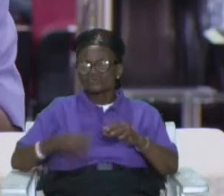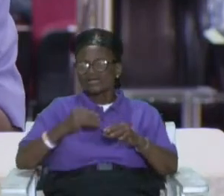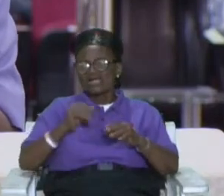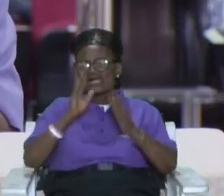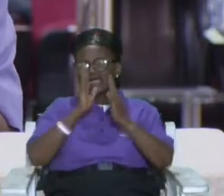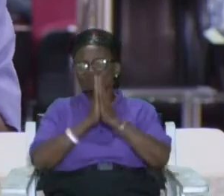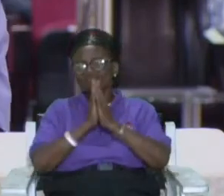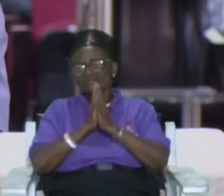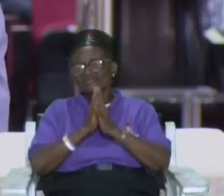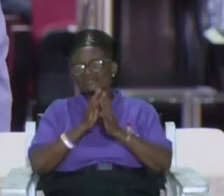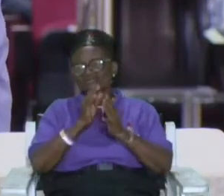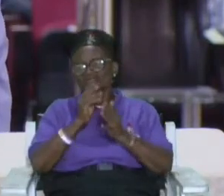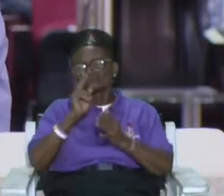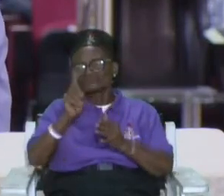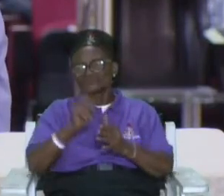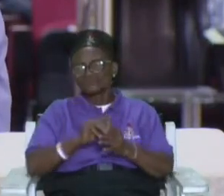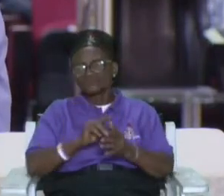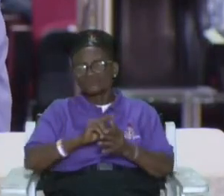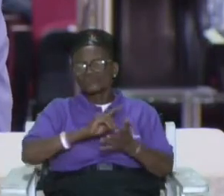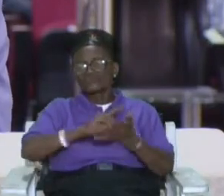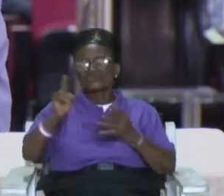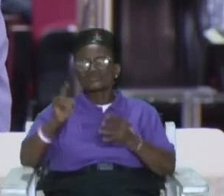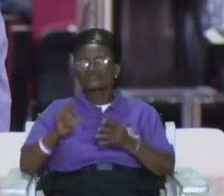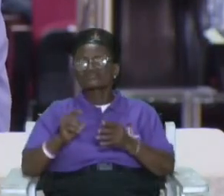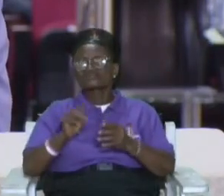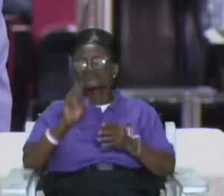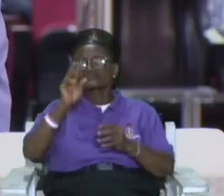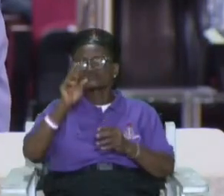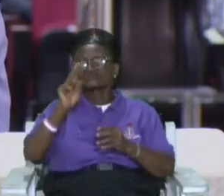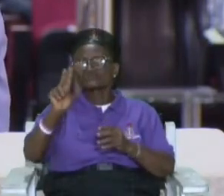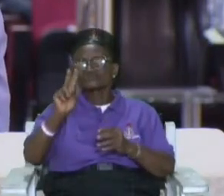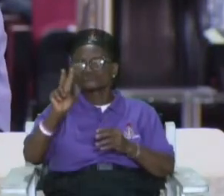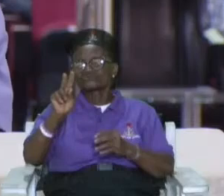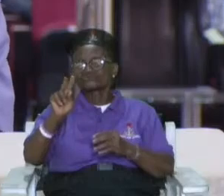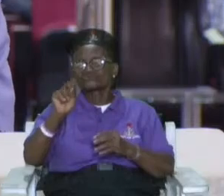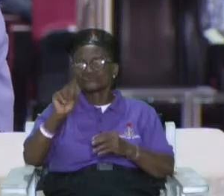2 weeks later, a new breast had grown.